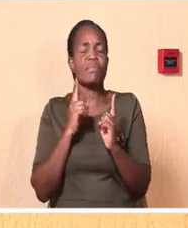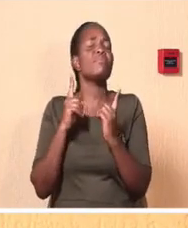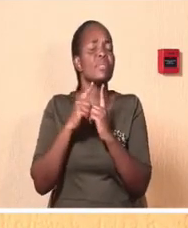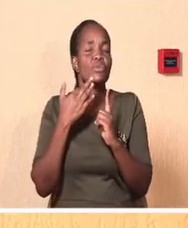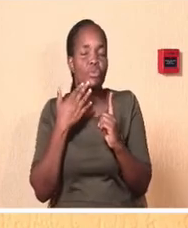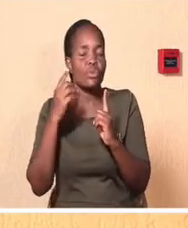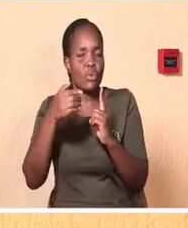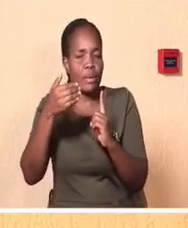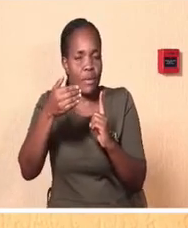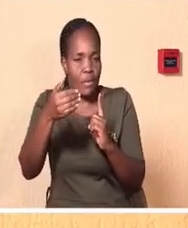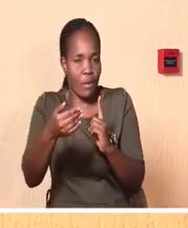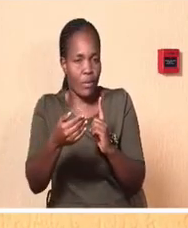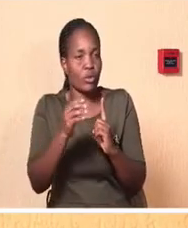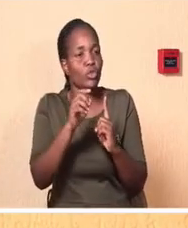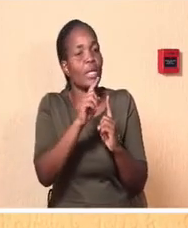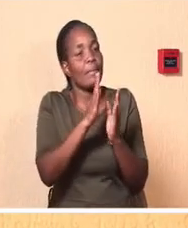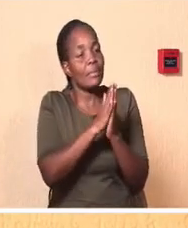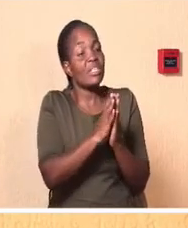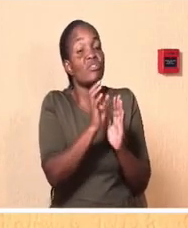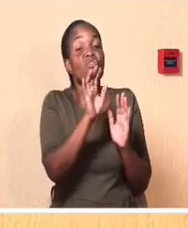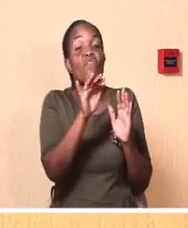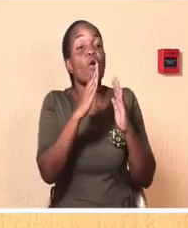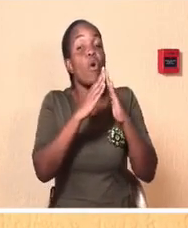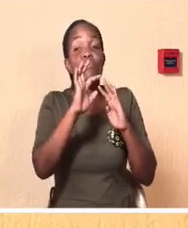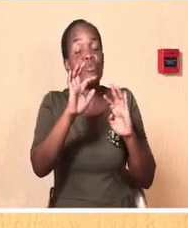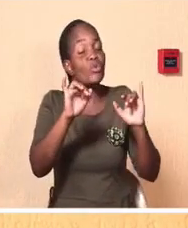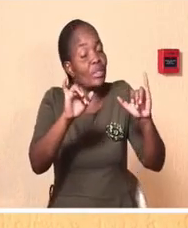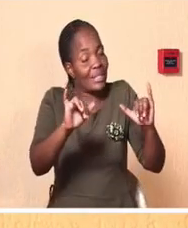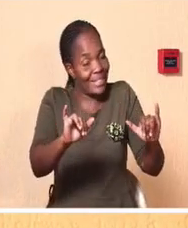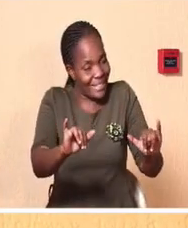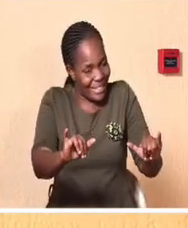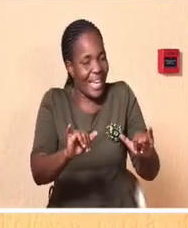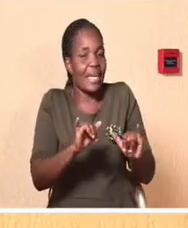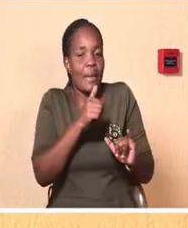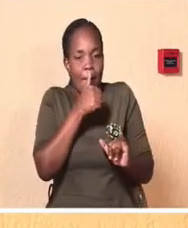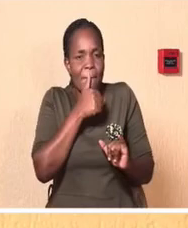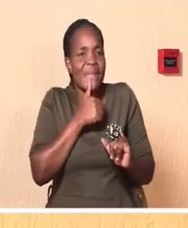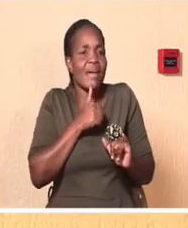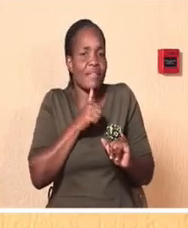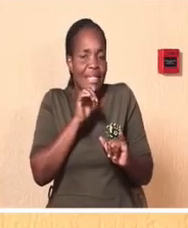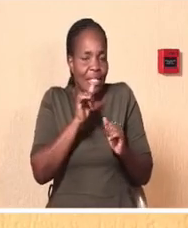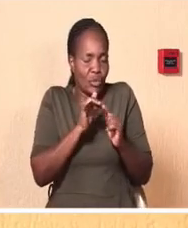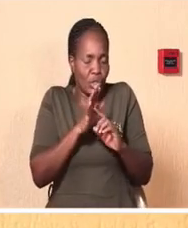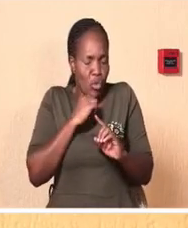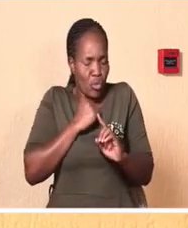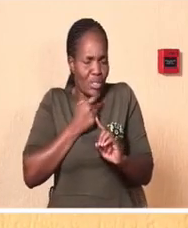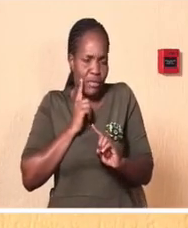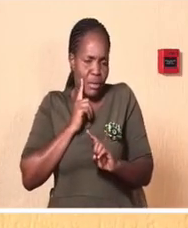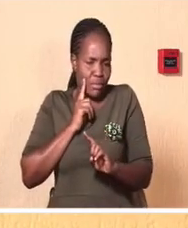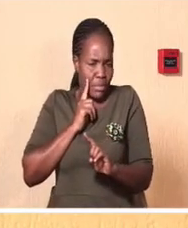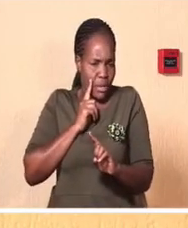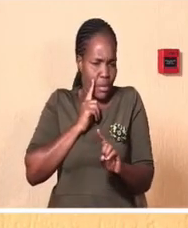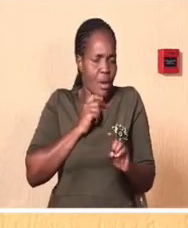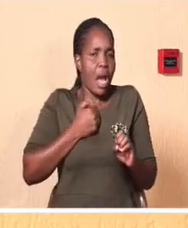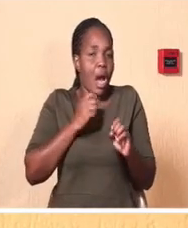are self-isolated. They are told to self-isolate, and then monitor the surveillance